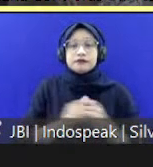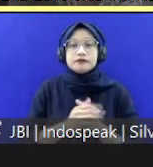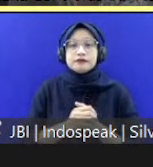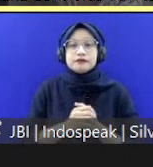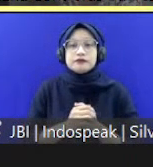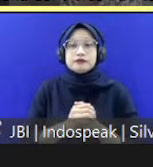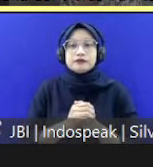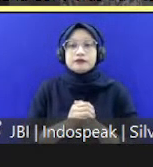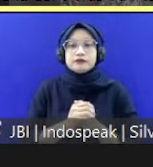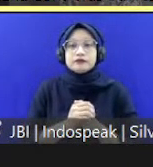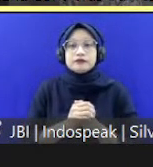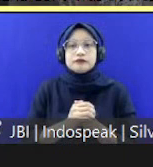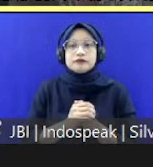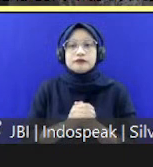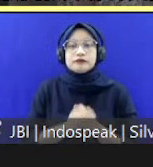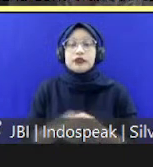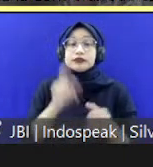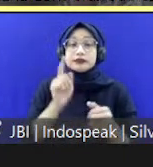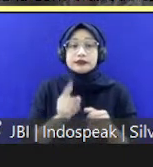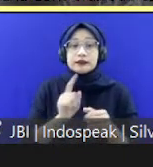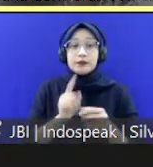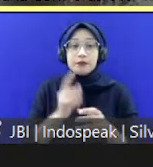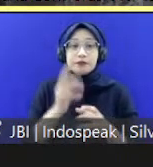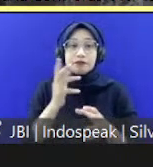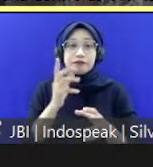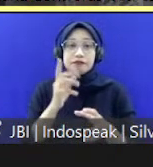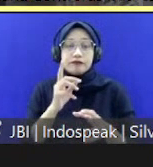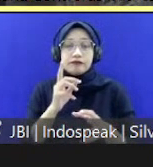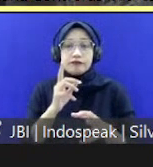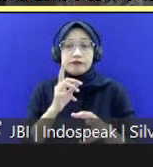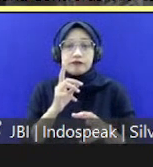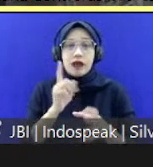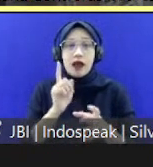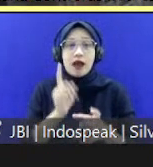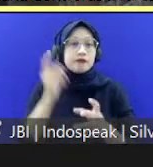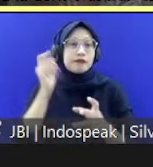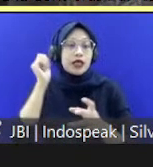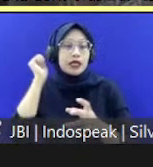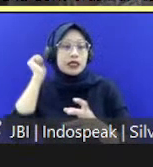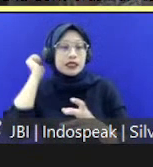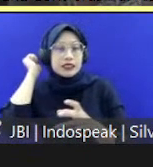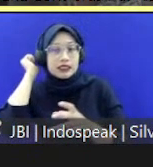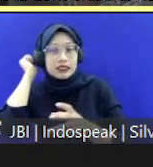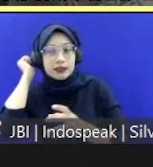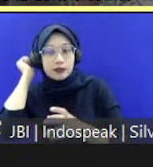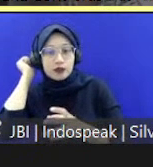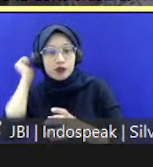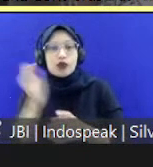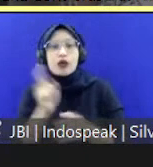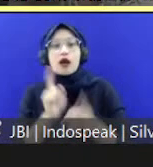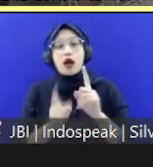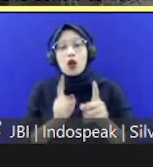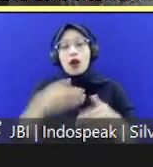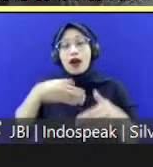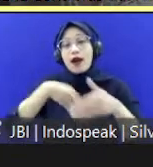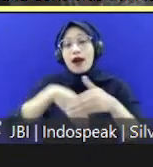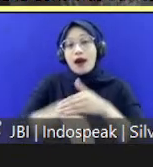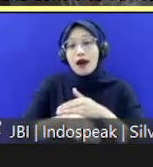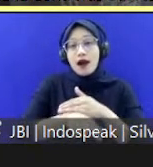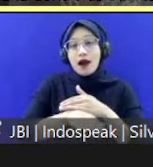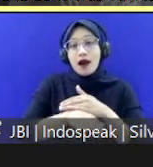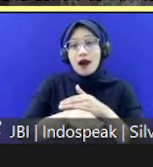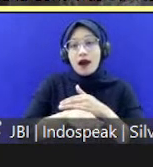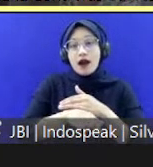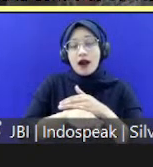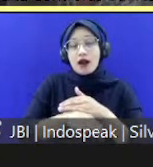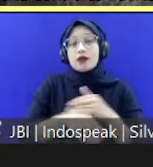likely to be the caregiver of the person with a disability, especially if the person has a severe disability. So then children were more likely to be